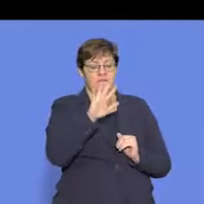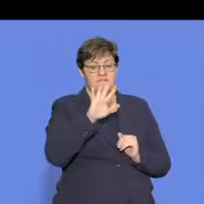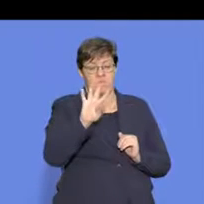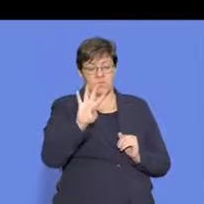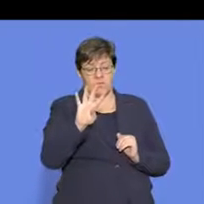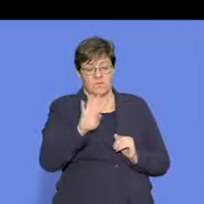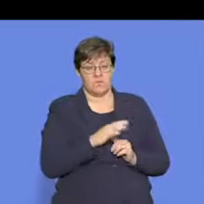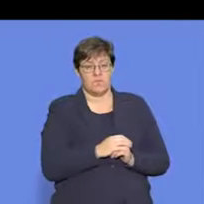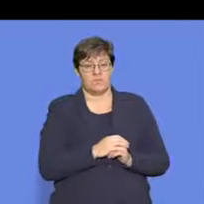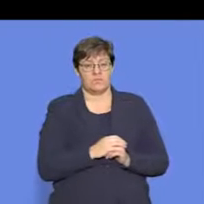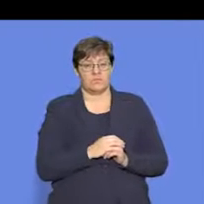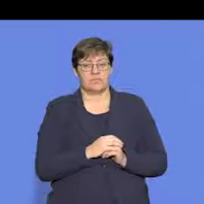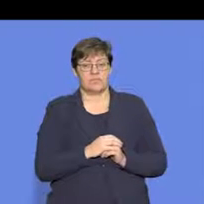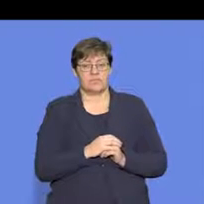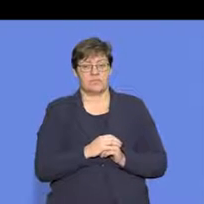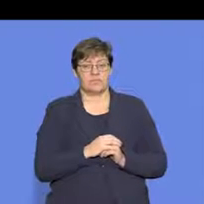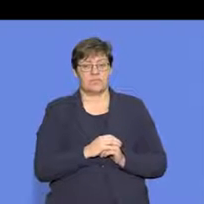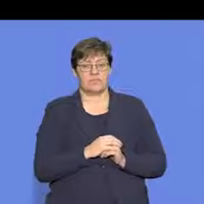1.36 minus